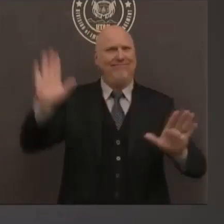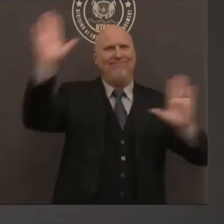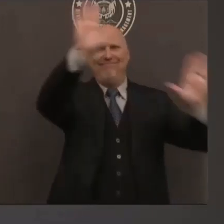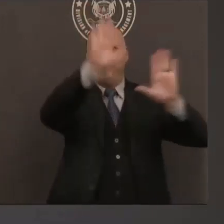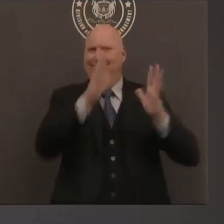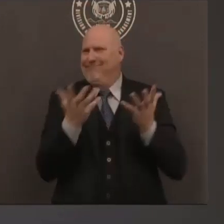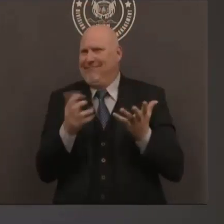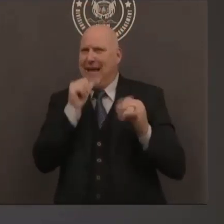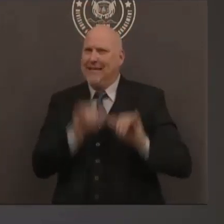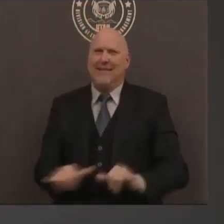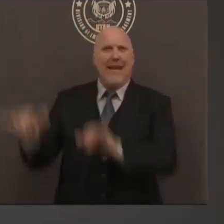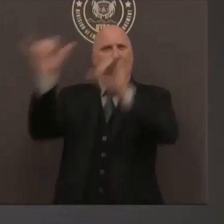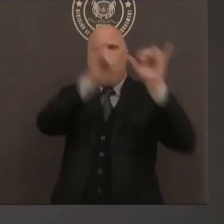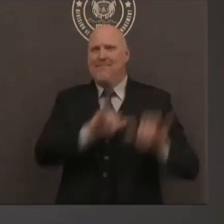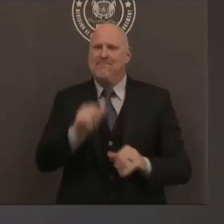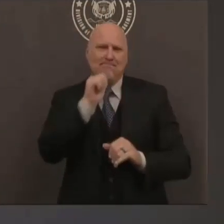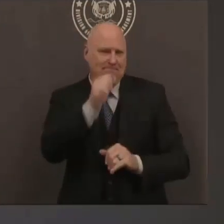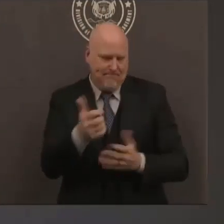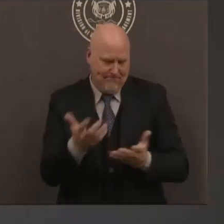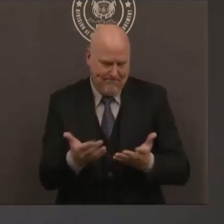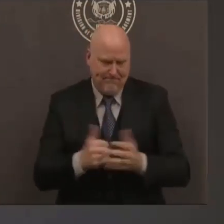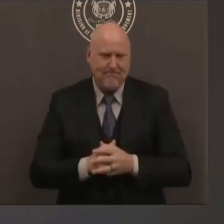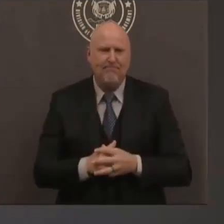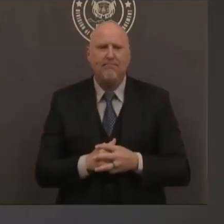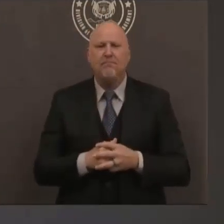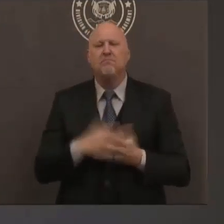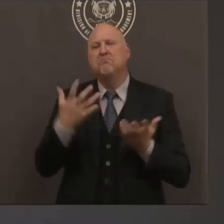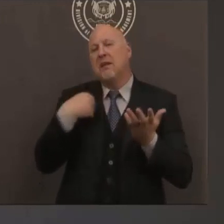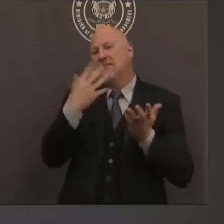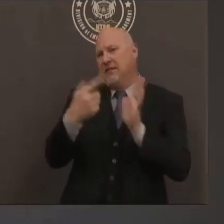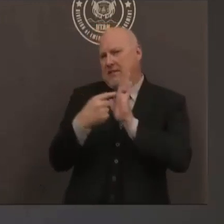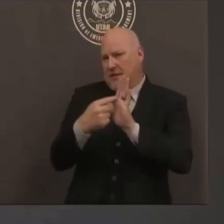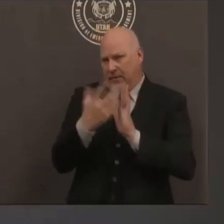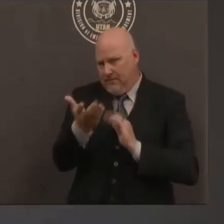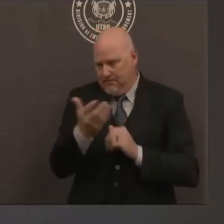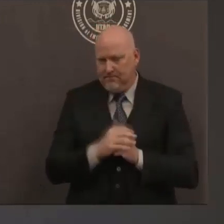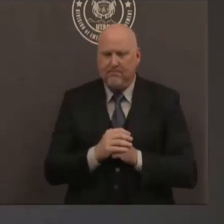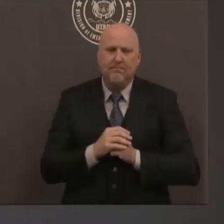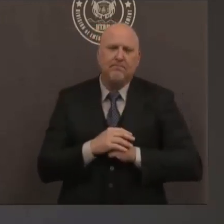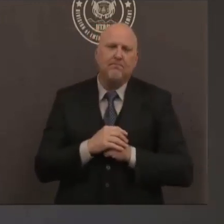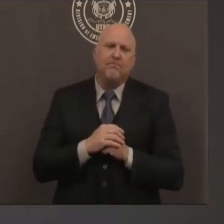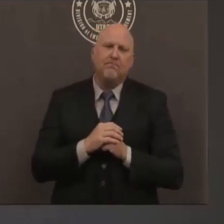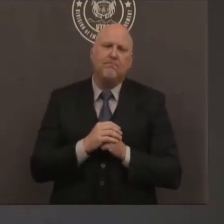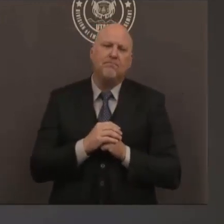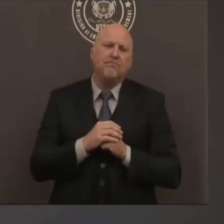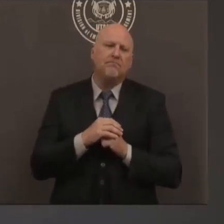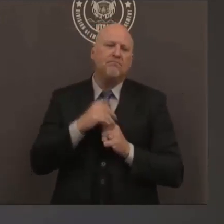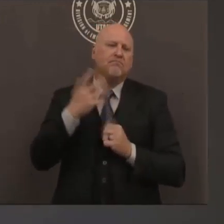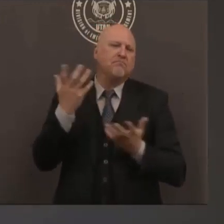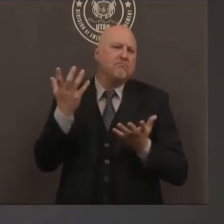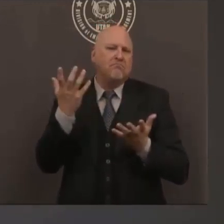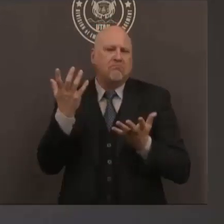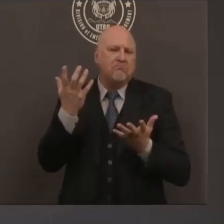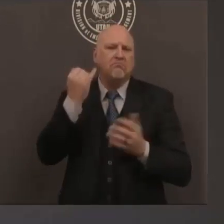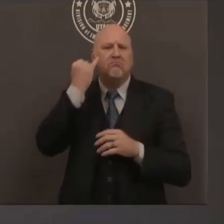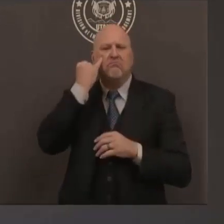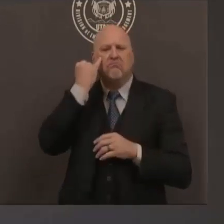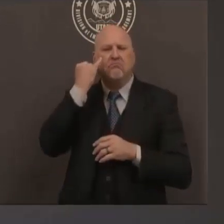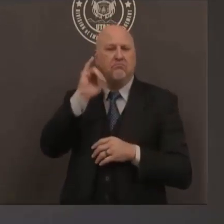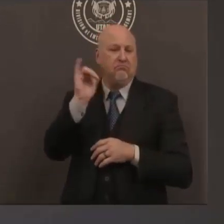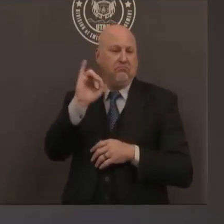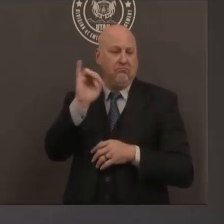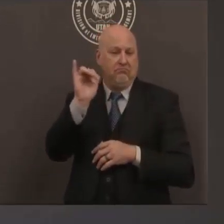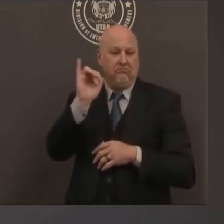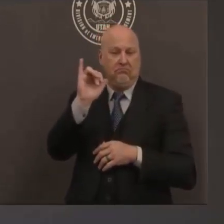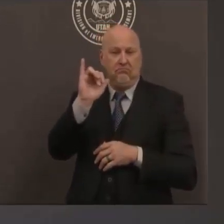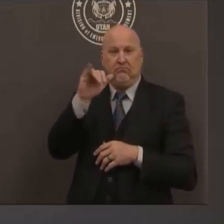state. For example, and I just use this as off the top of my head, if we had, say, a situation in Millard County that